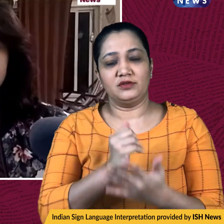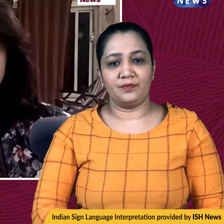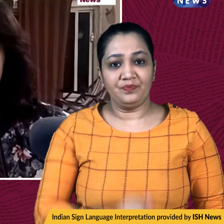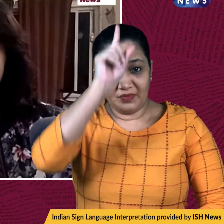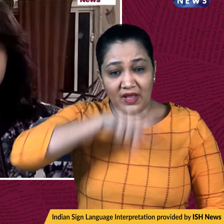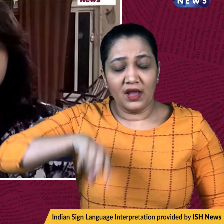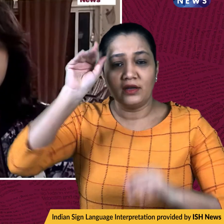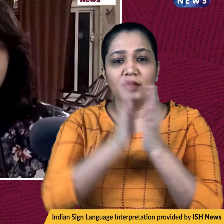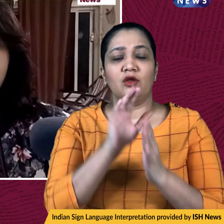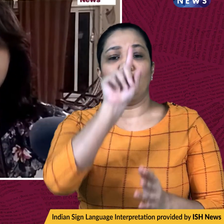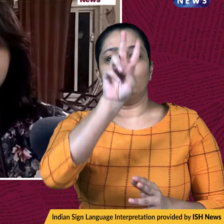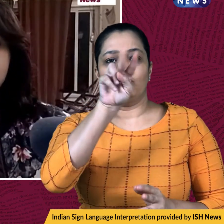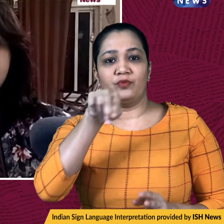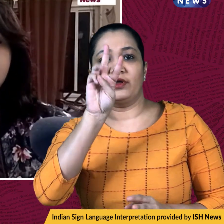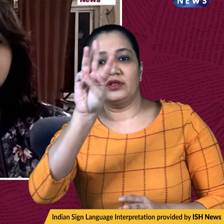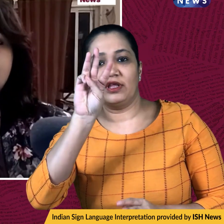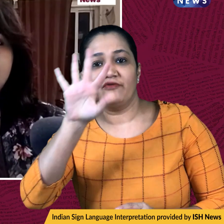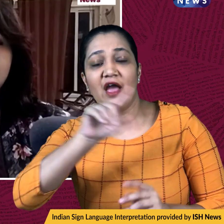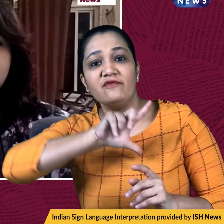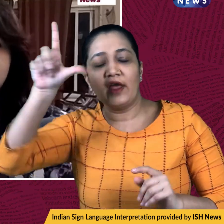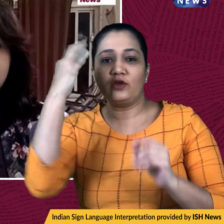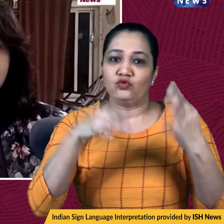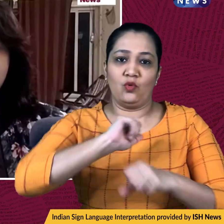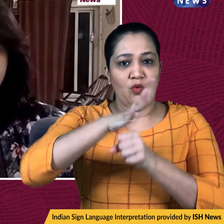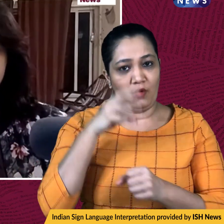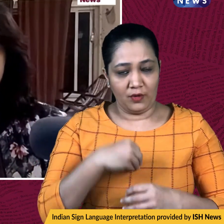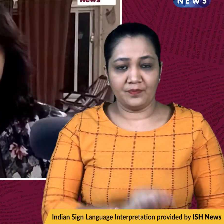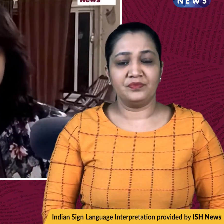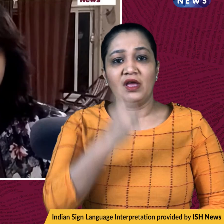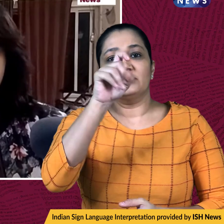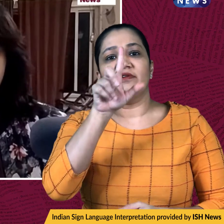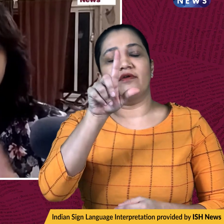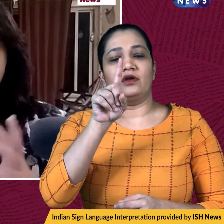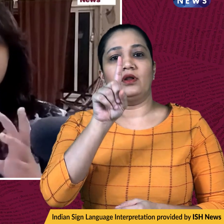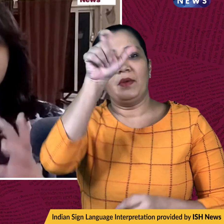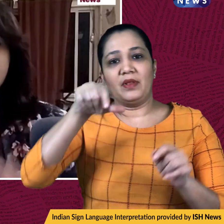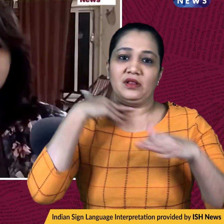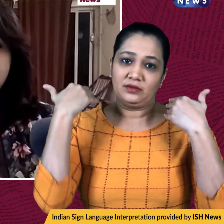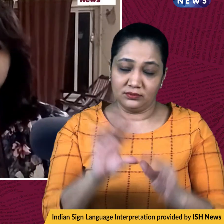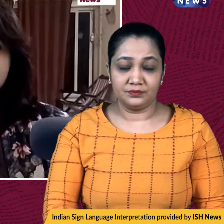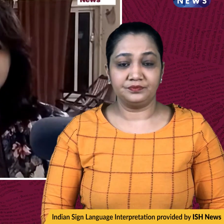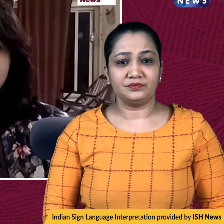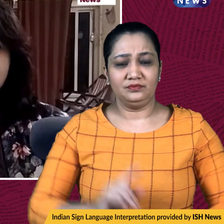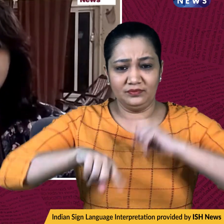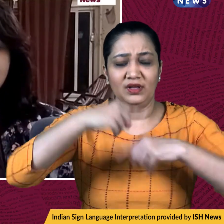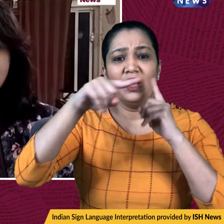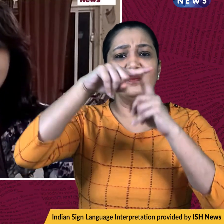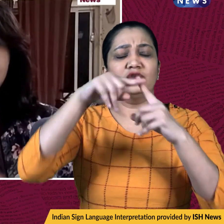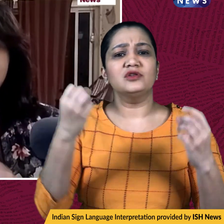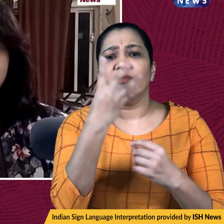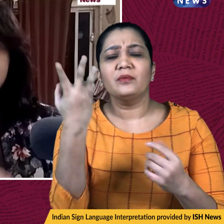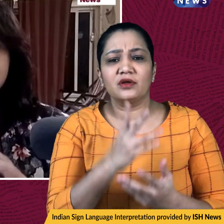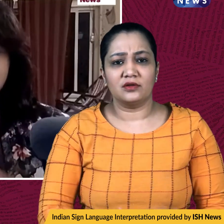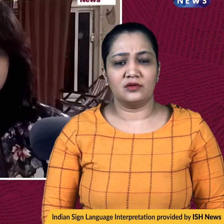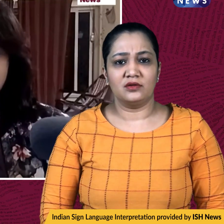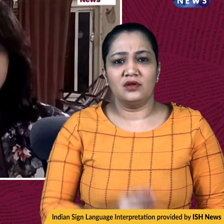has reported 2.35 lakh new COVID cases and 871 deaths in the last 24 hours. The daily positivity rate has seen